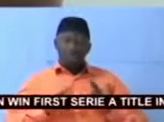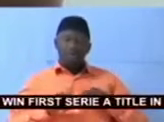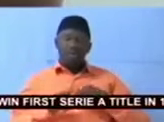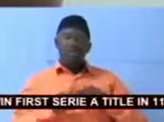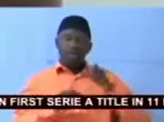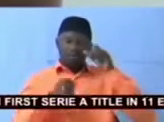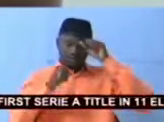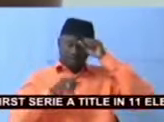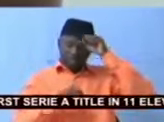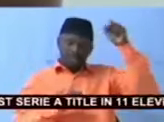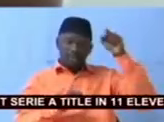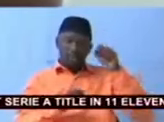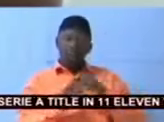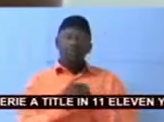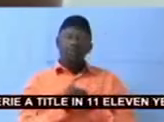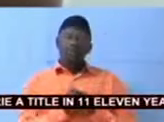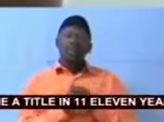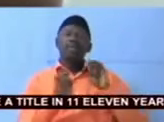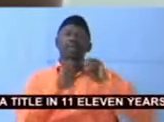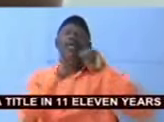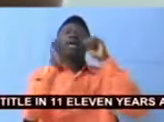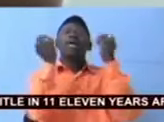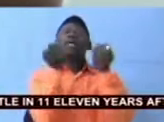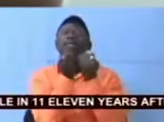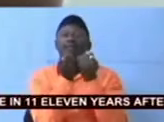And the executive, we mean the government of Yaya